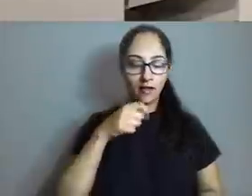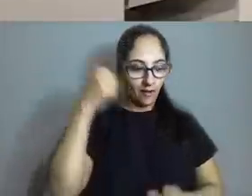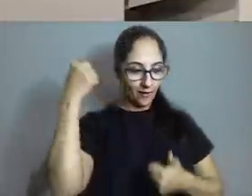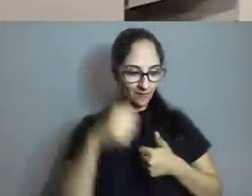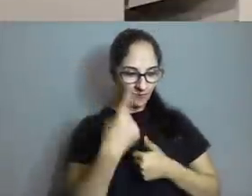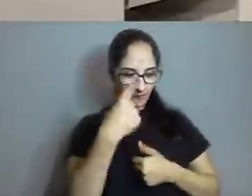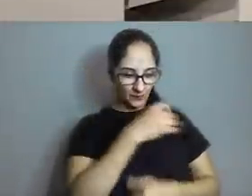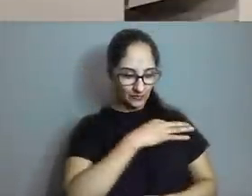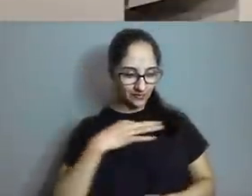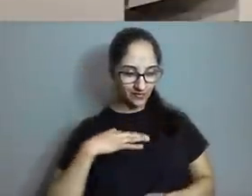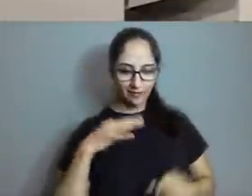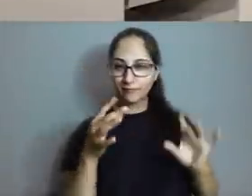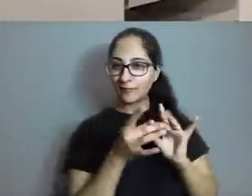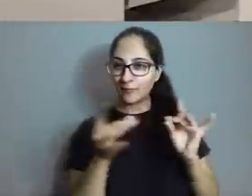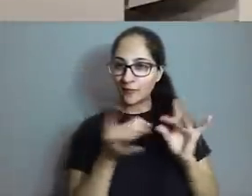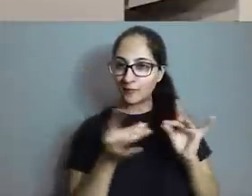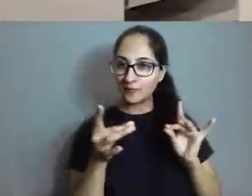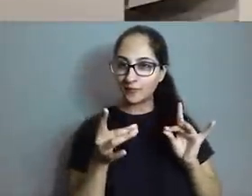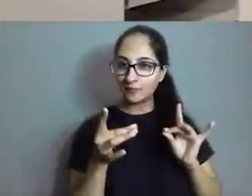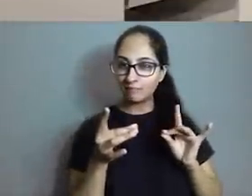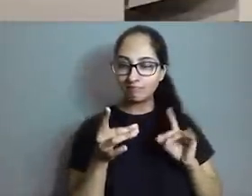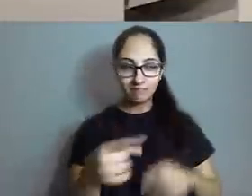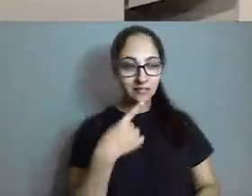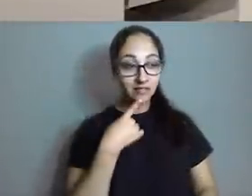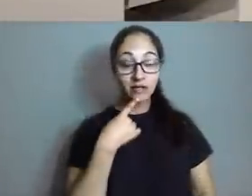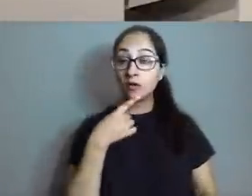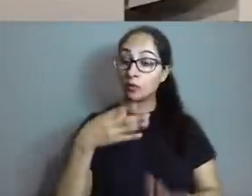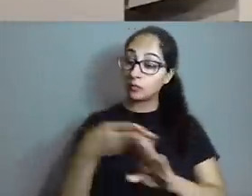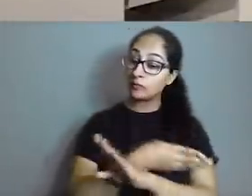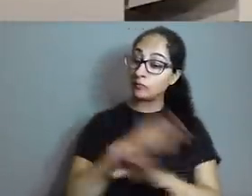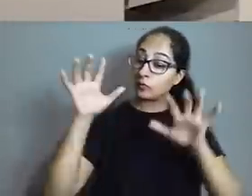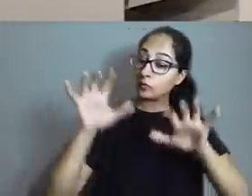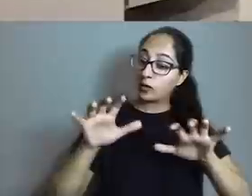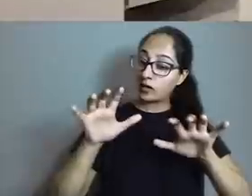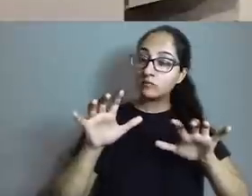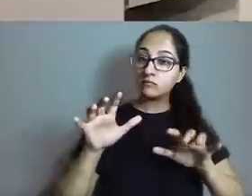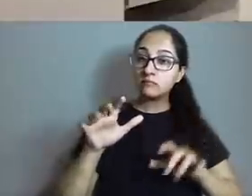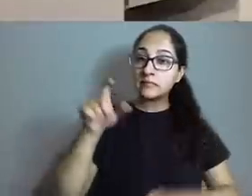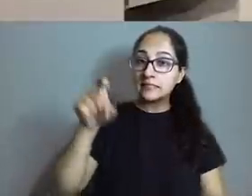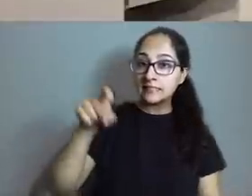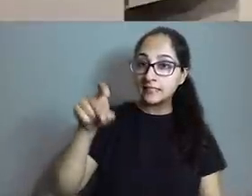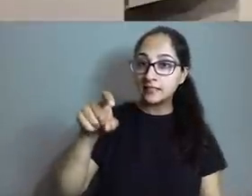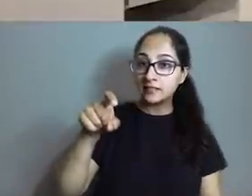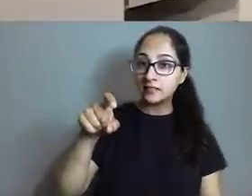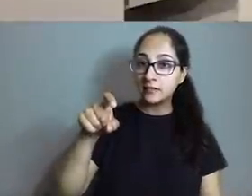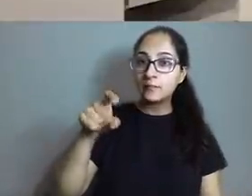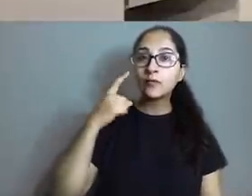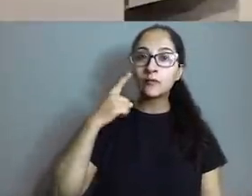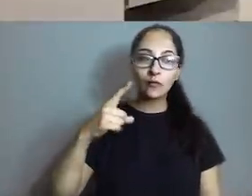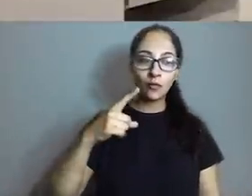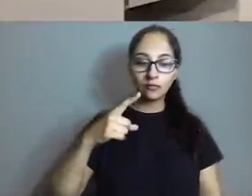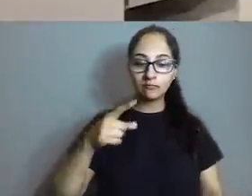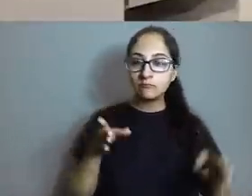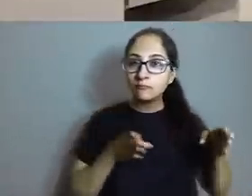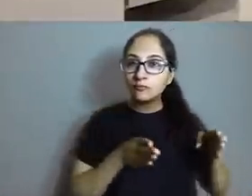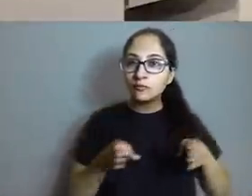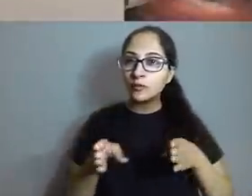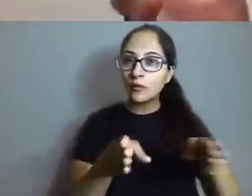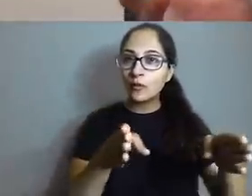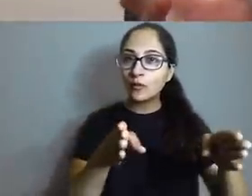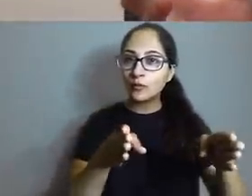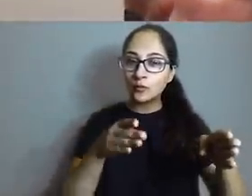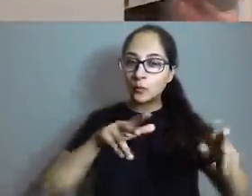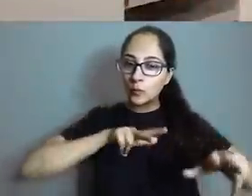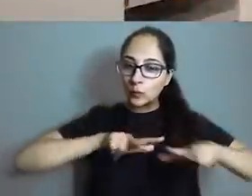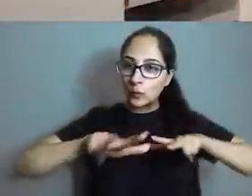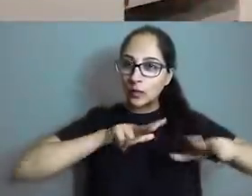and uh i remember one of one of the staff on the ground saying you know this is the it